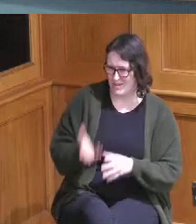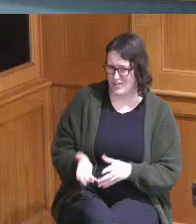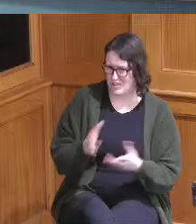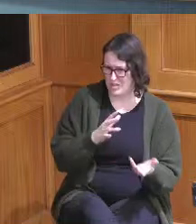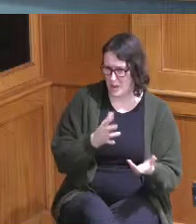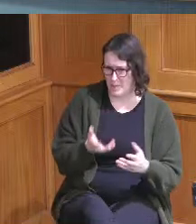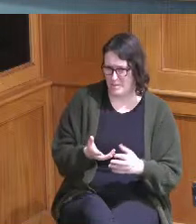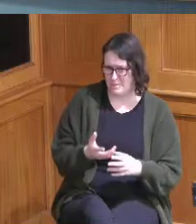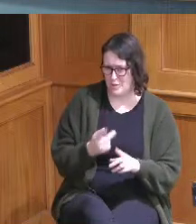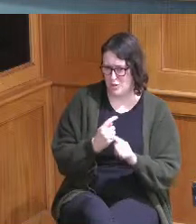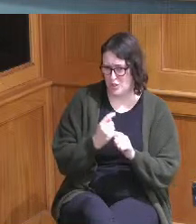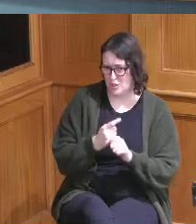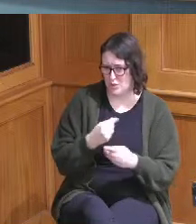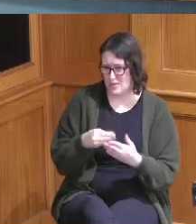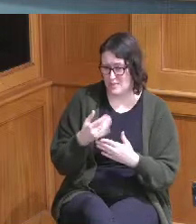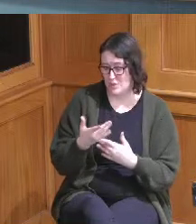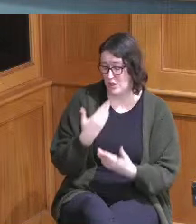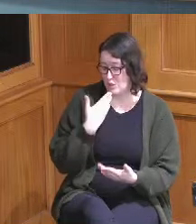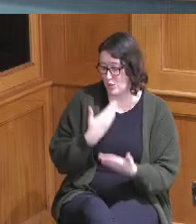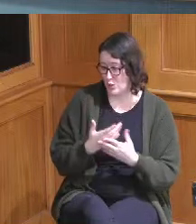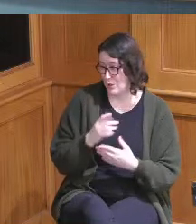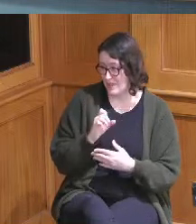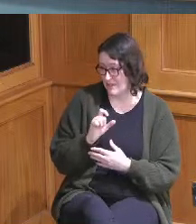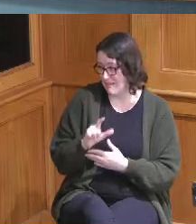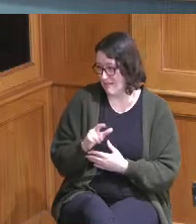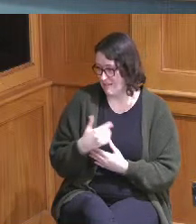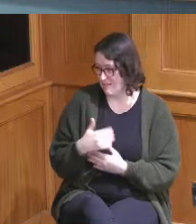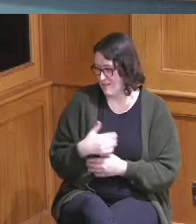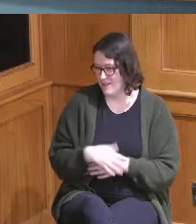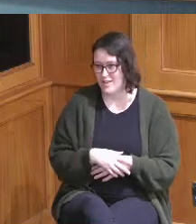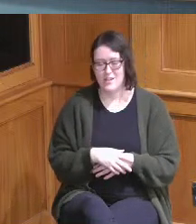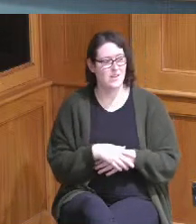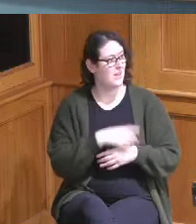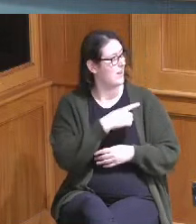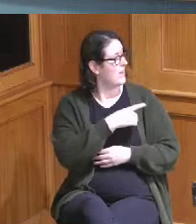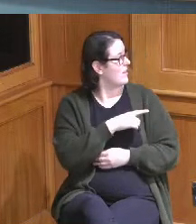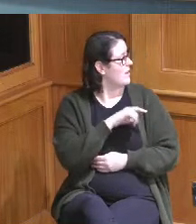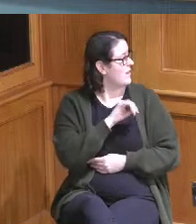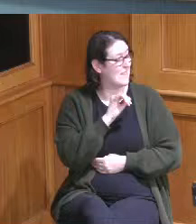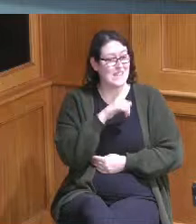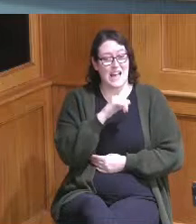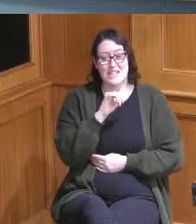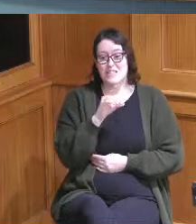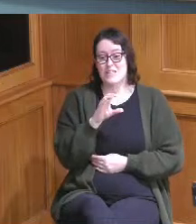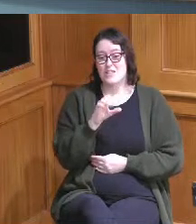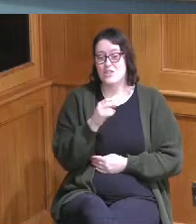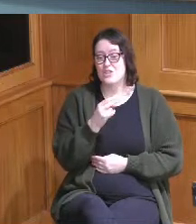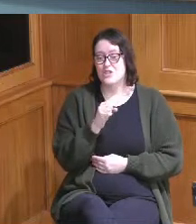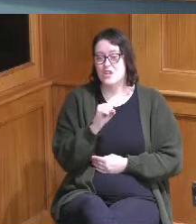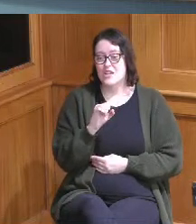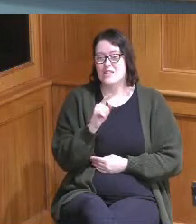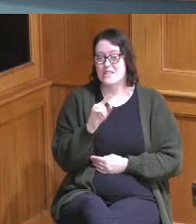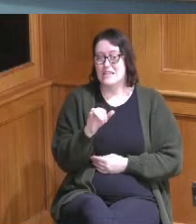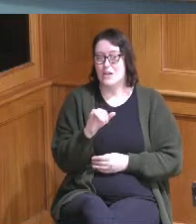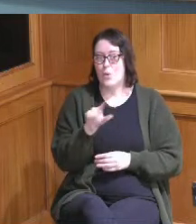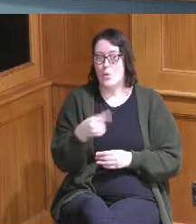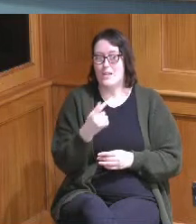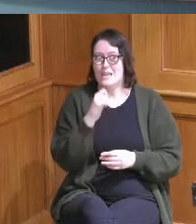expensive, so you got a good deal on that, seems like. That's just the chassis. That's not the battery. Oh,